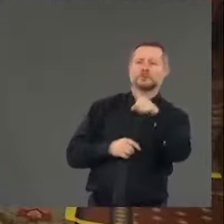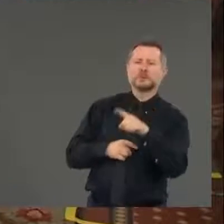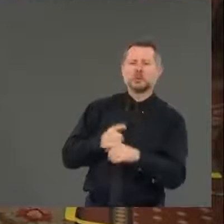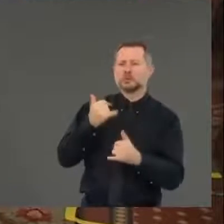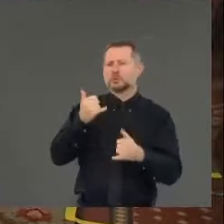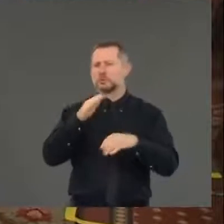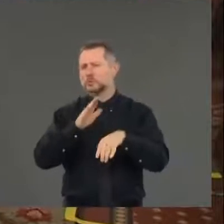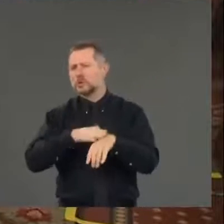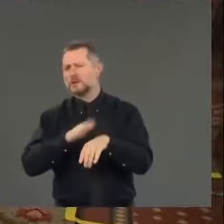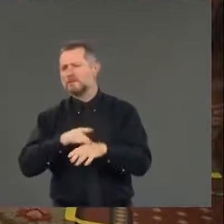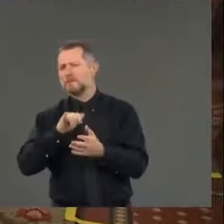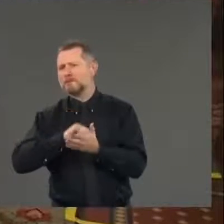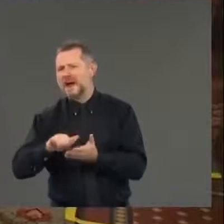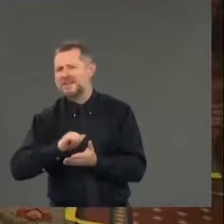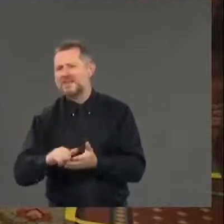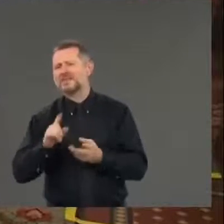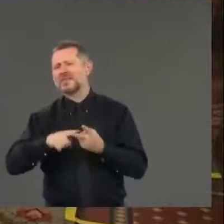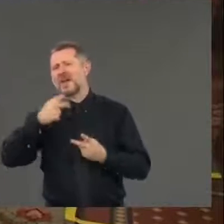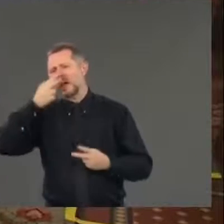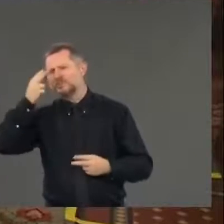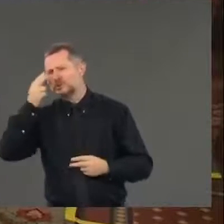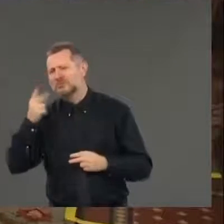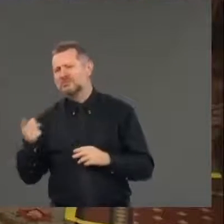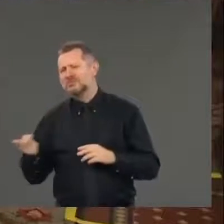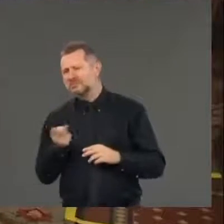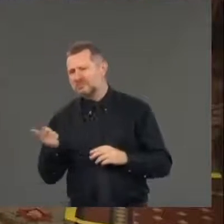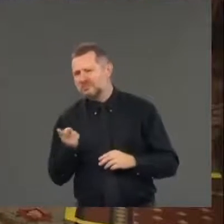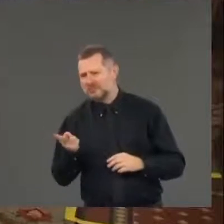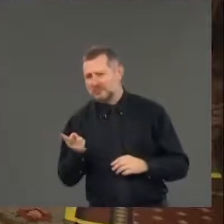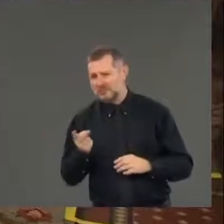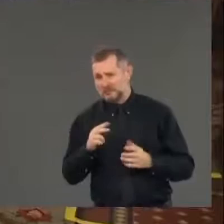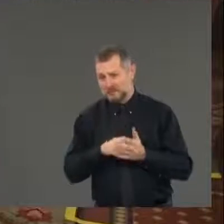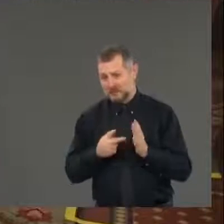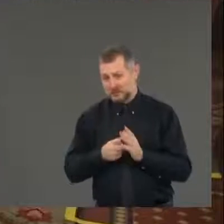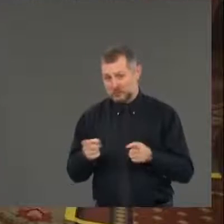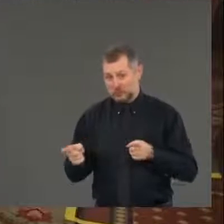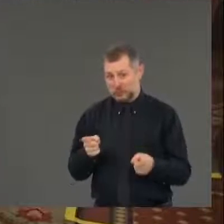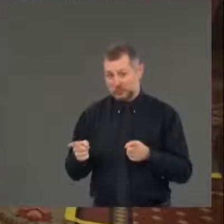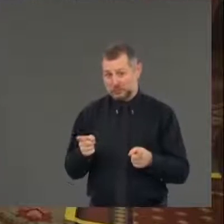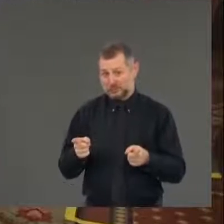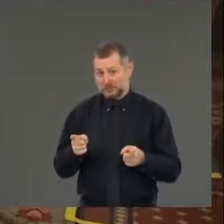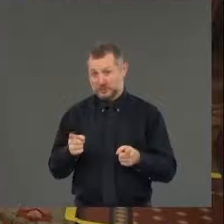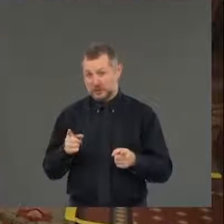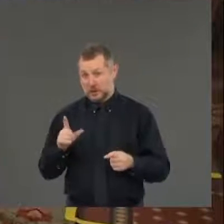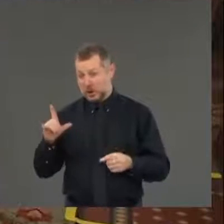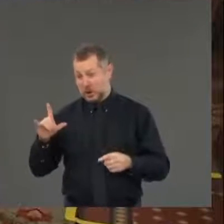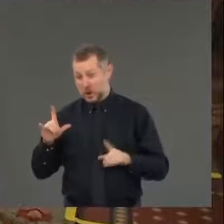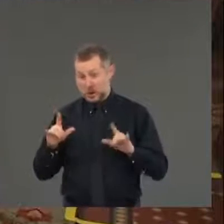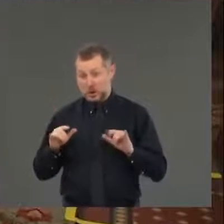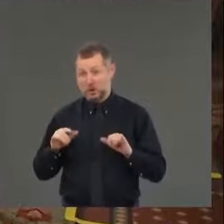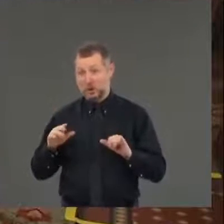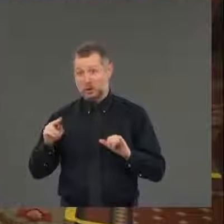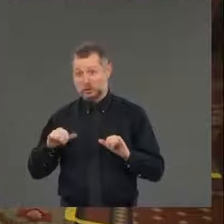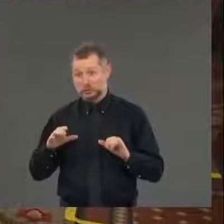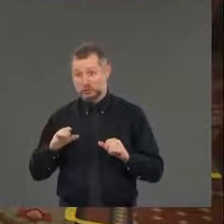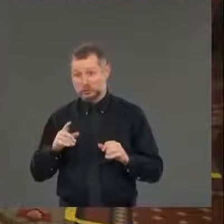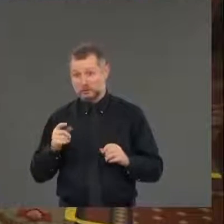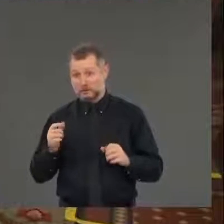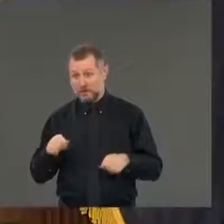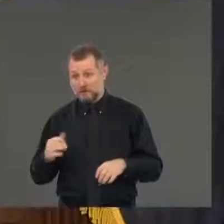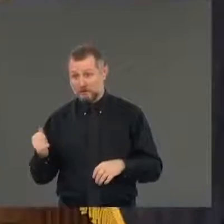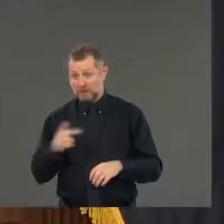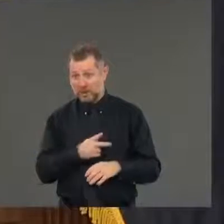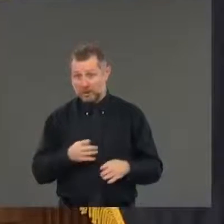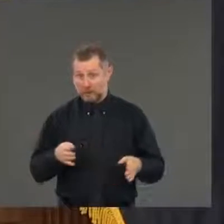and the Hamptons, are you suggesting that those areas, Long Island and New York City, could be taken back a step? Highest number